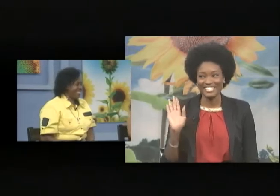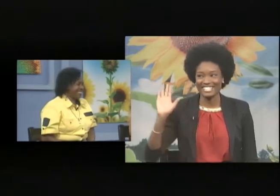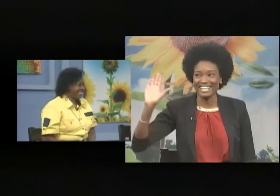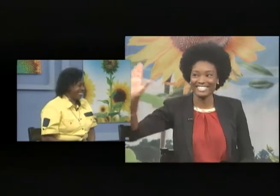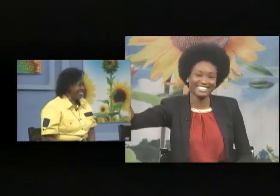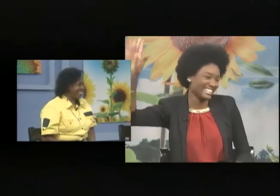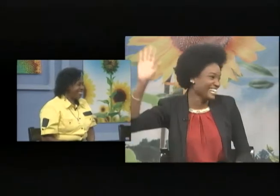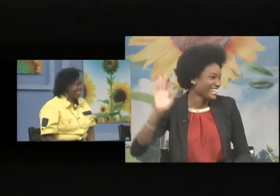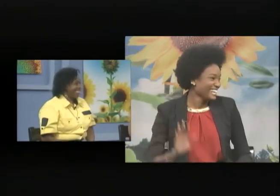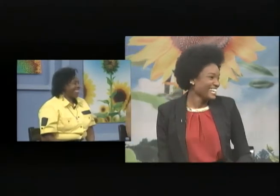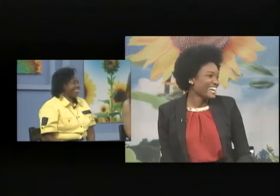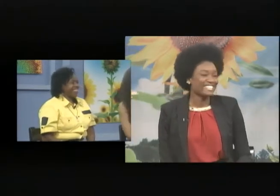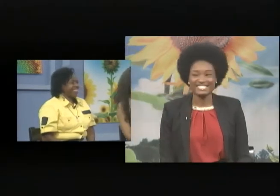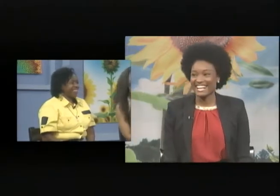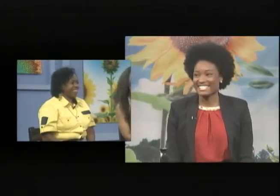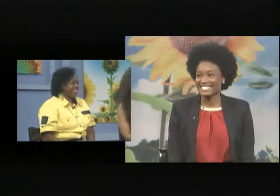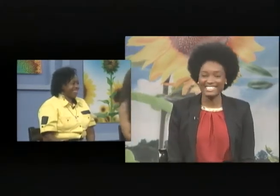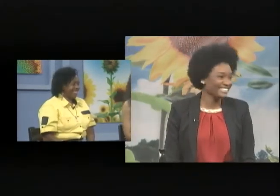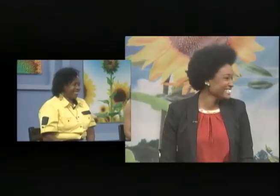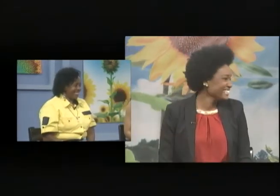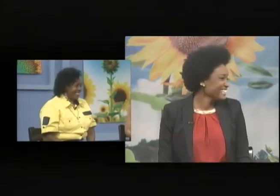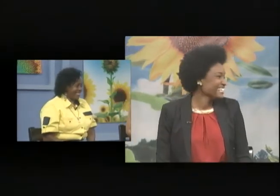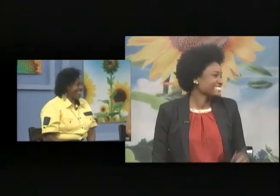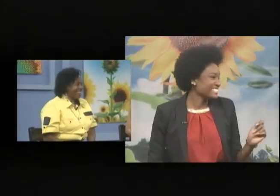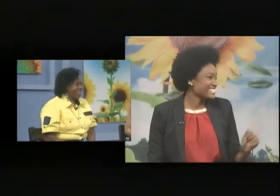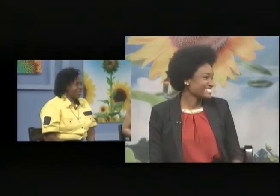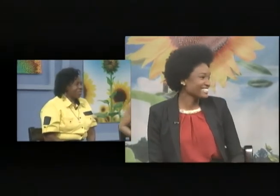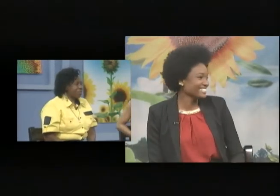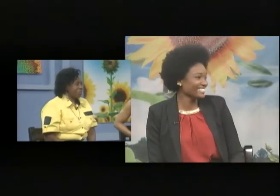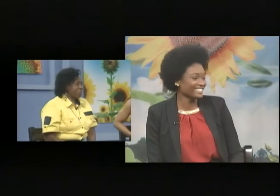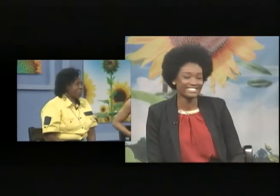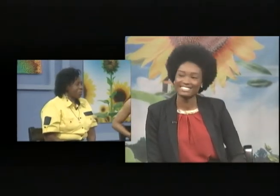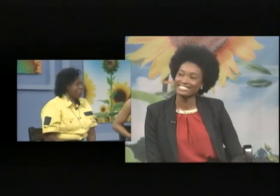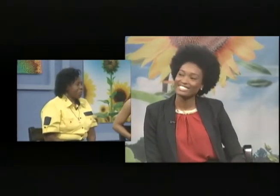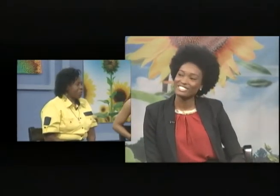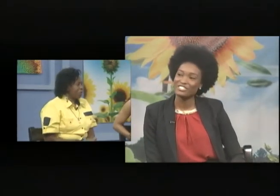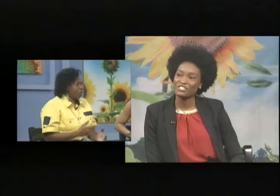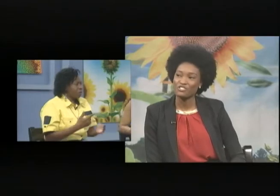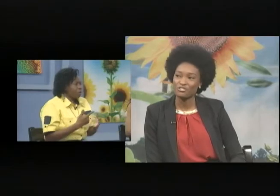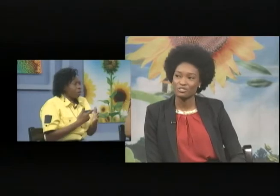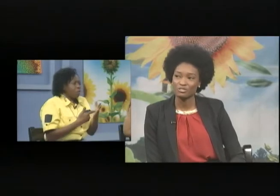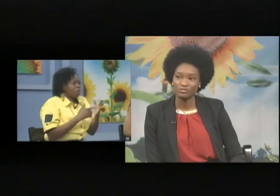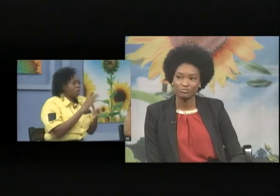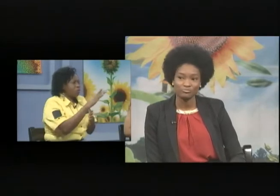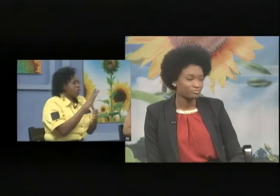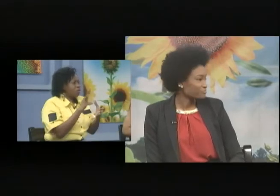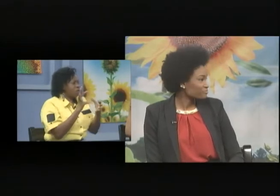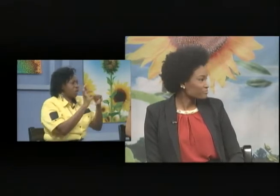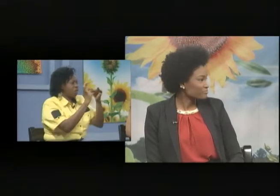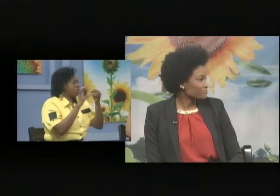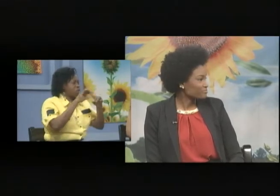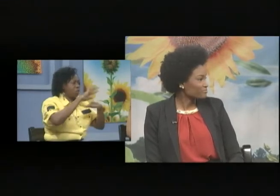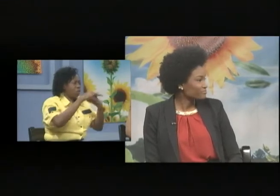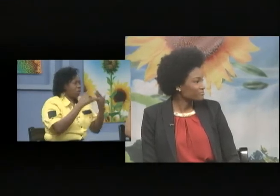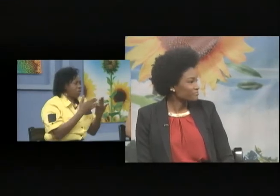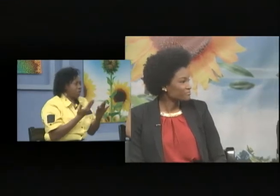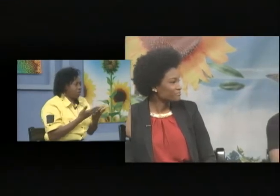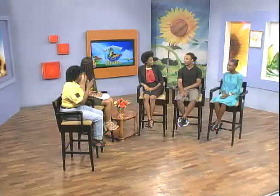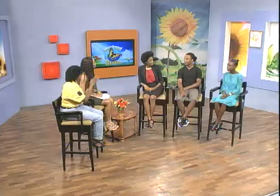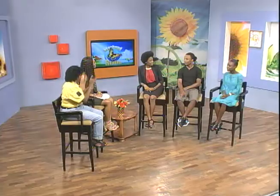That's my sign. You got it. And she's loving it right now. Right. What is your connection to all of this? Well,